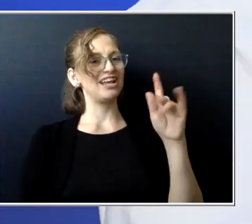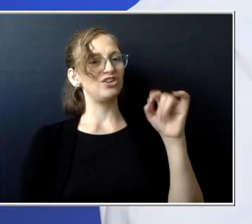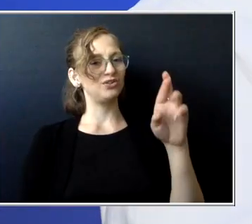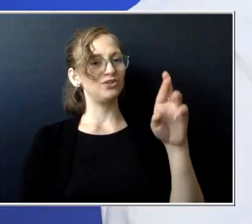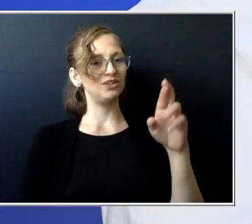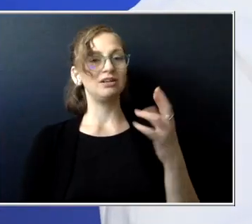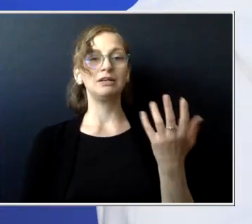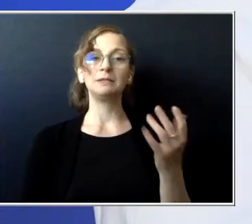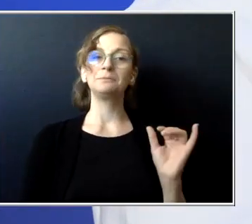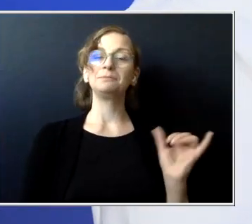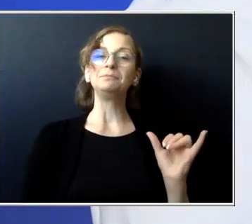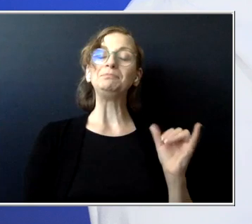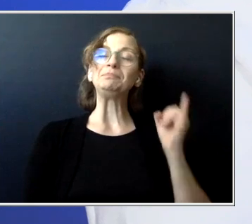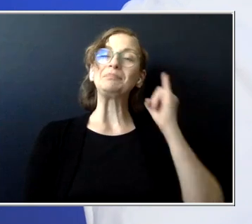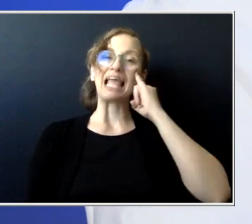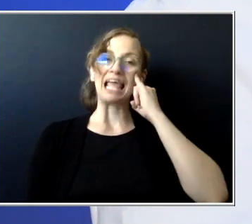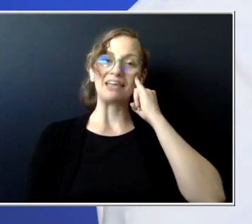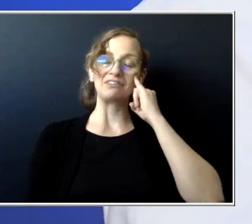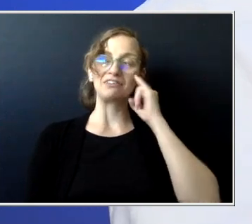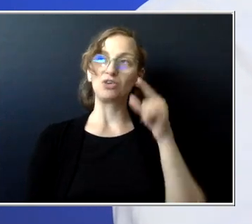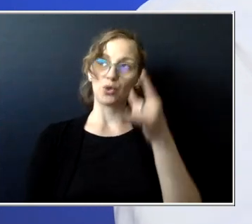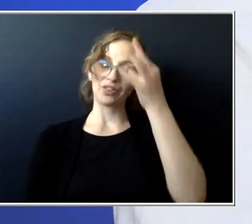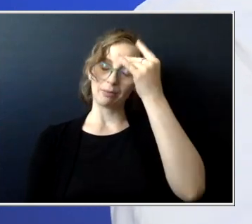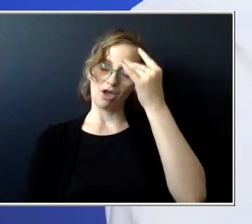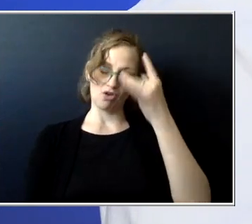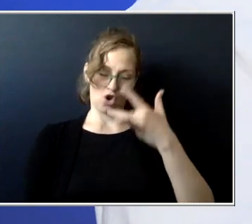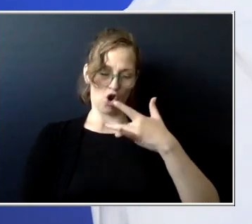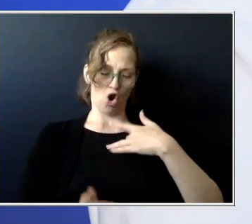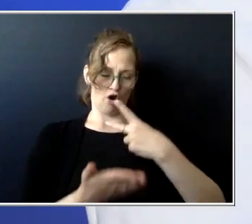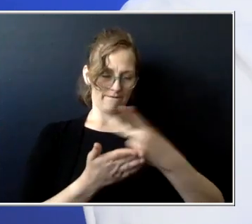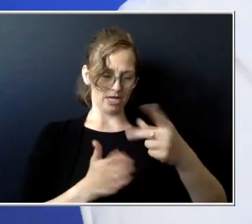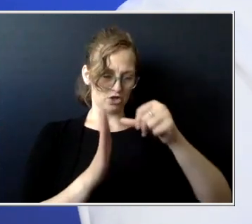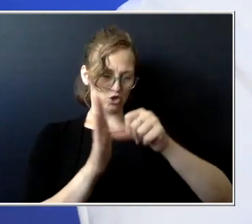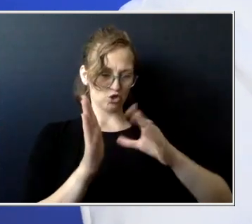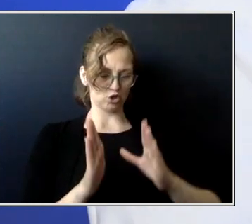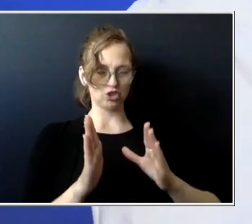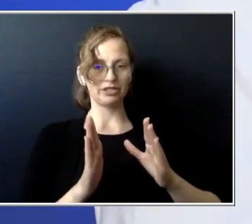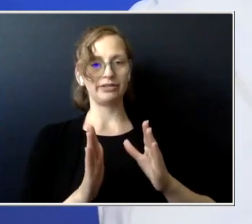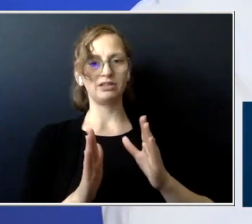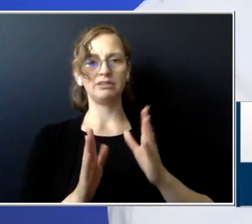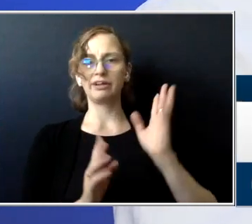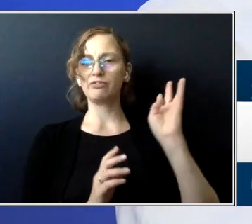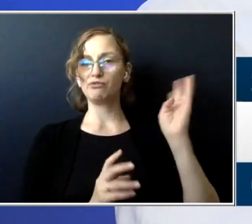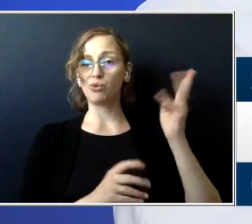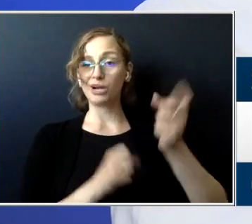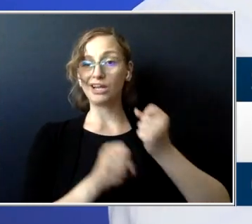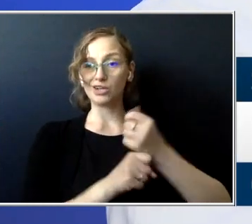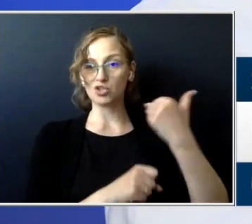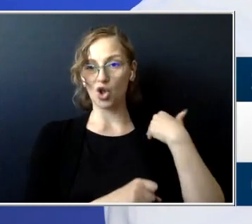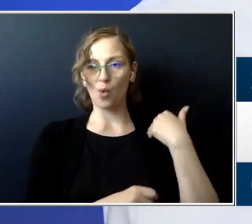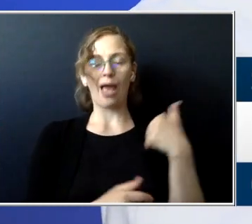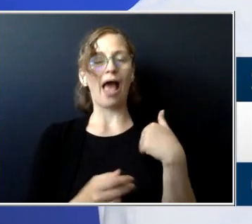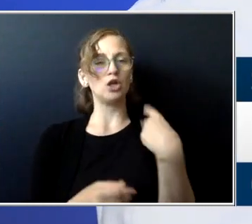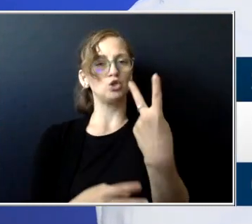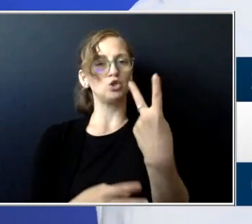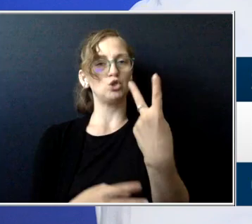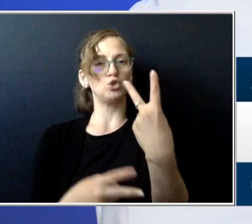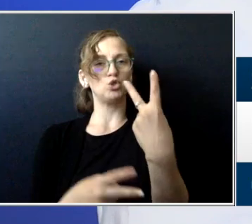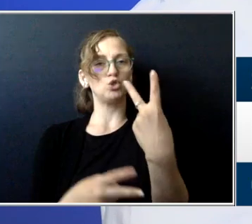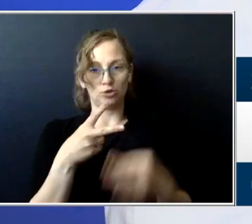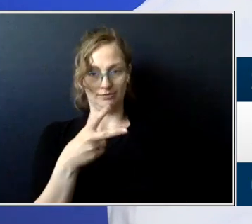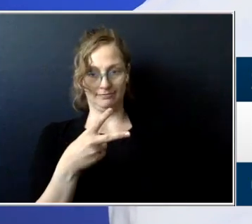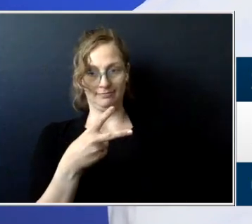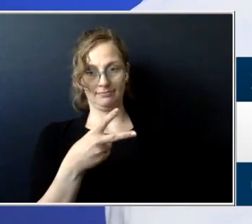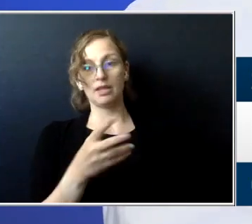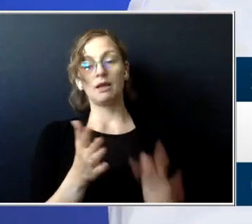being a heart failure surgeon, say it was 40 years ago, you had medicines and transplant. And now you have this technology